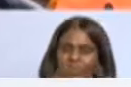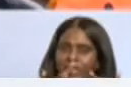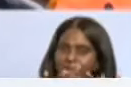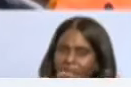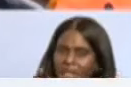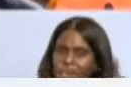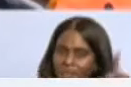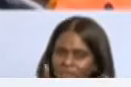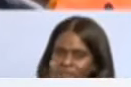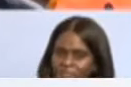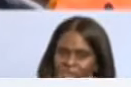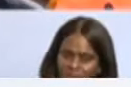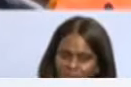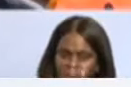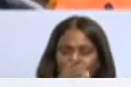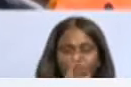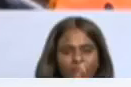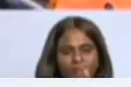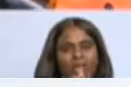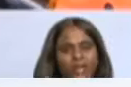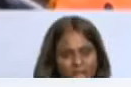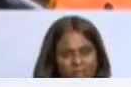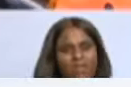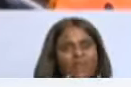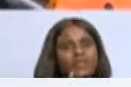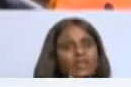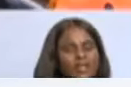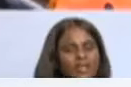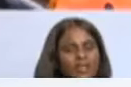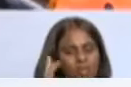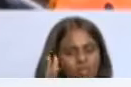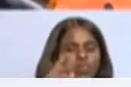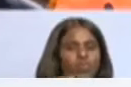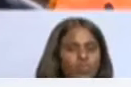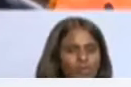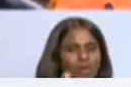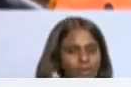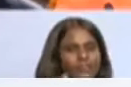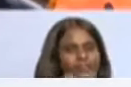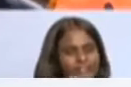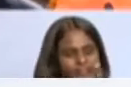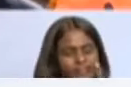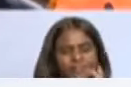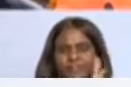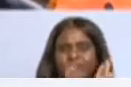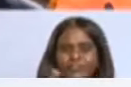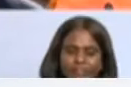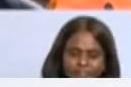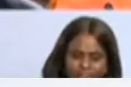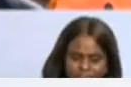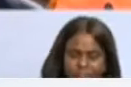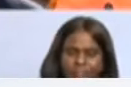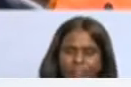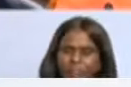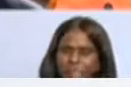and protect their rights to own land. We will work with our traditional leaders to ensure that